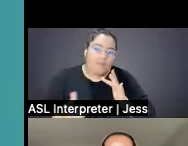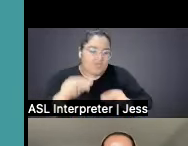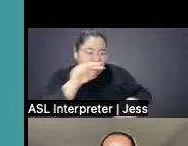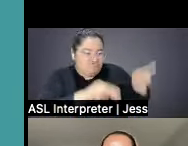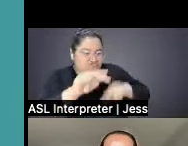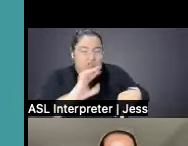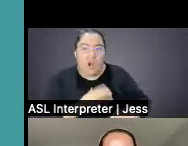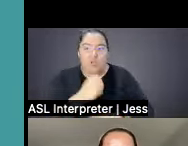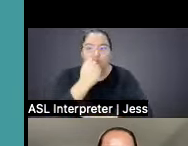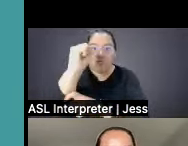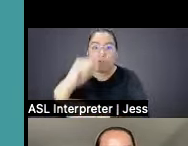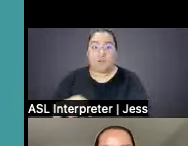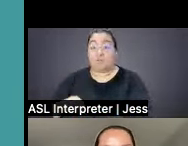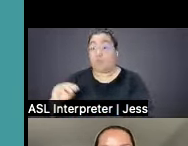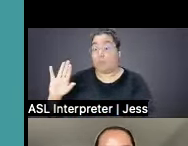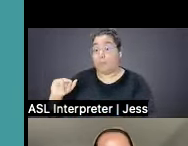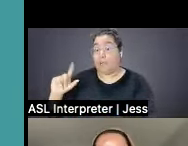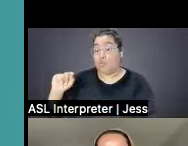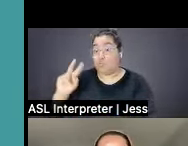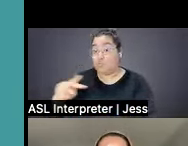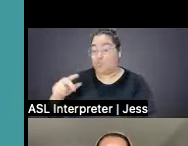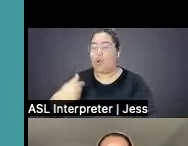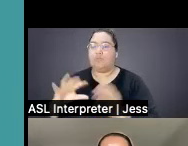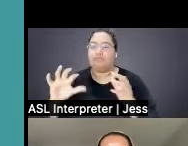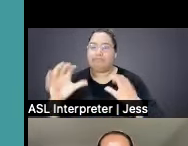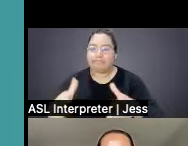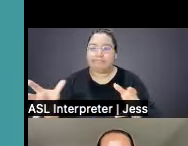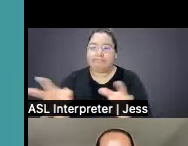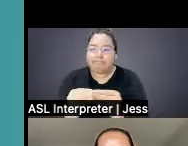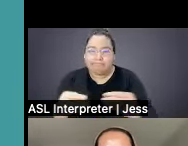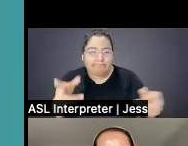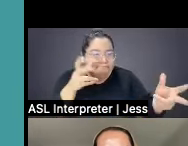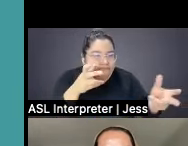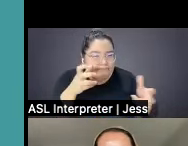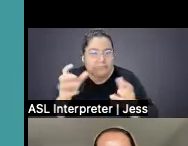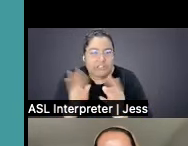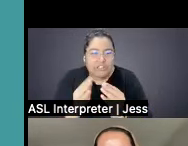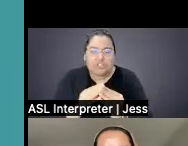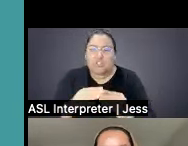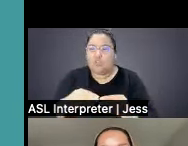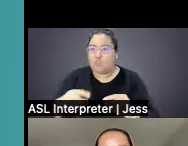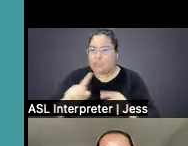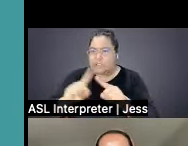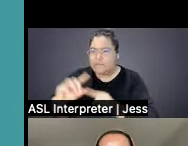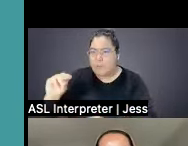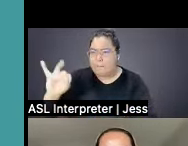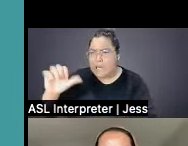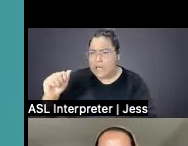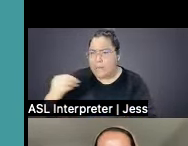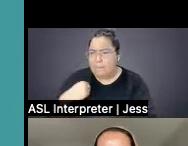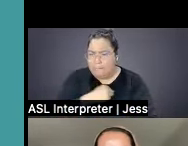began doing listening sessions with nearly a dozen Media Justice Network members across the country, asking them, what types